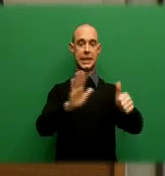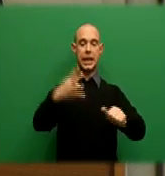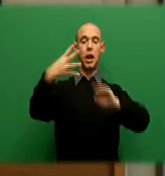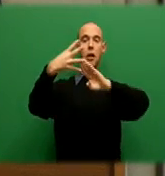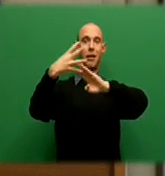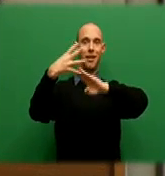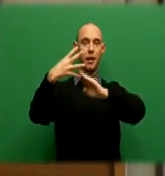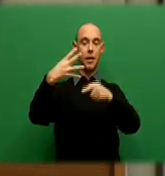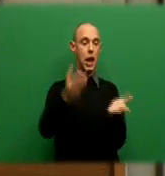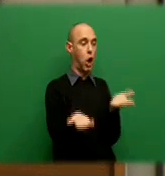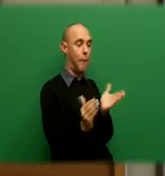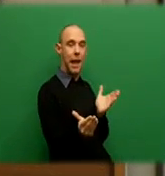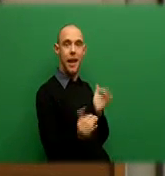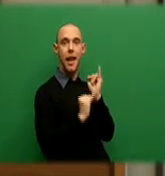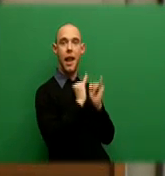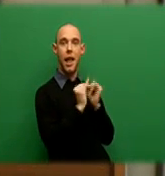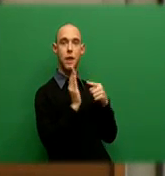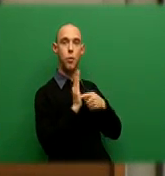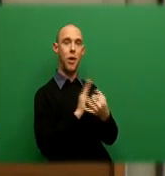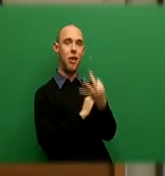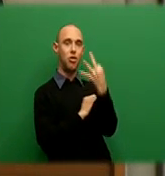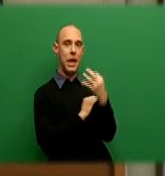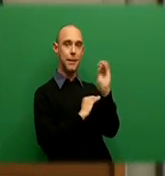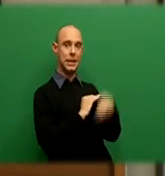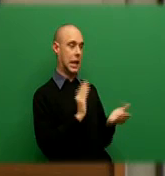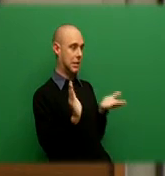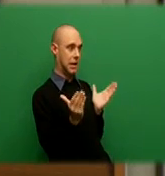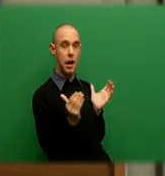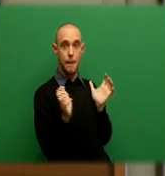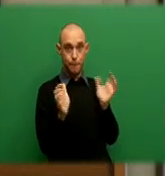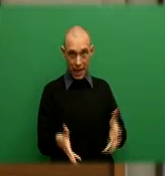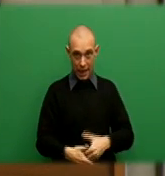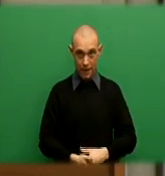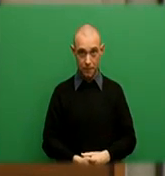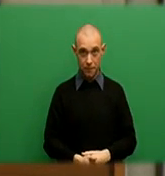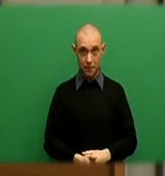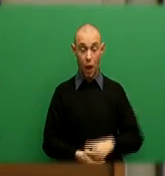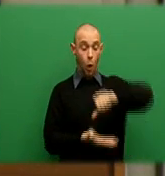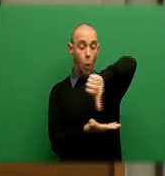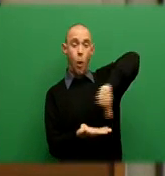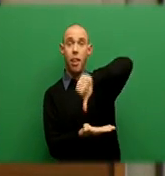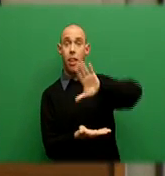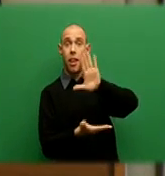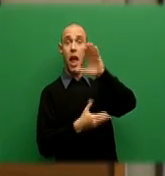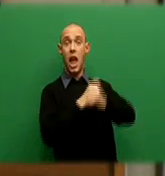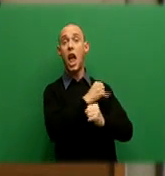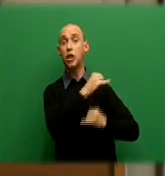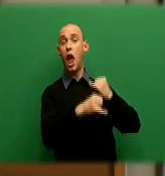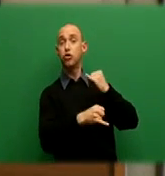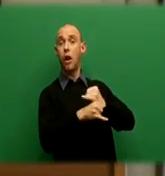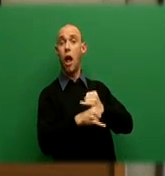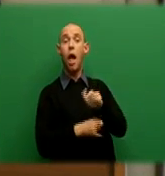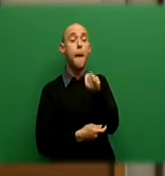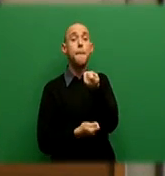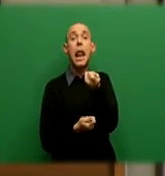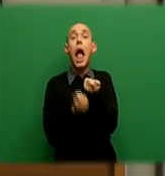compared with 11.3% previously. International oil prices have recovered somewhat from their